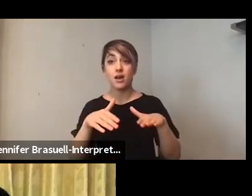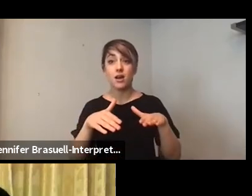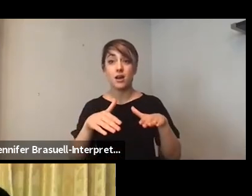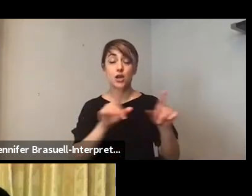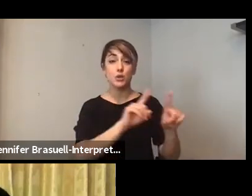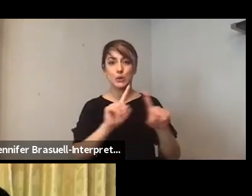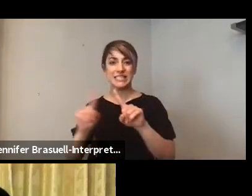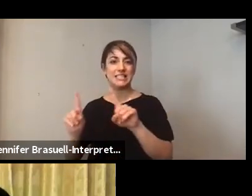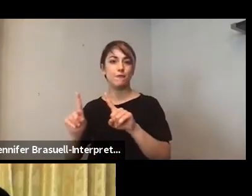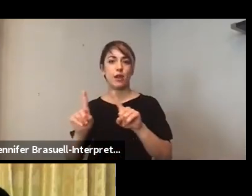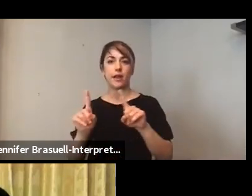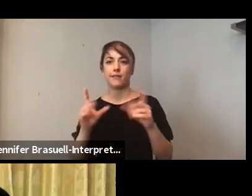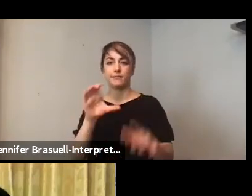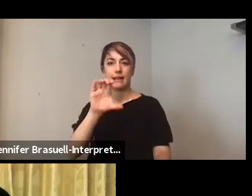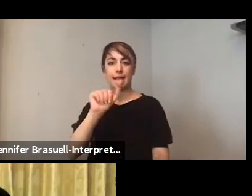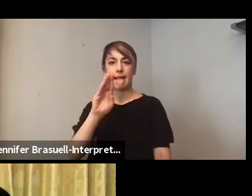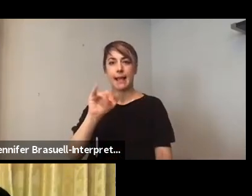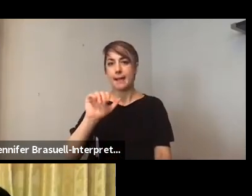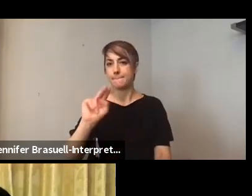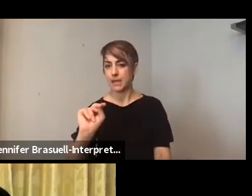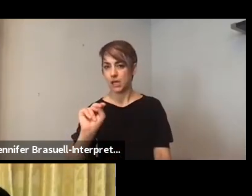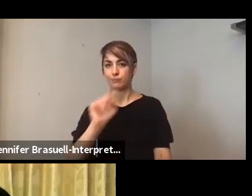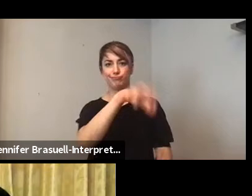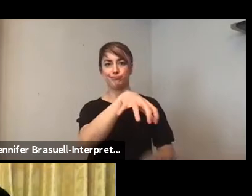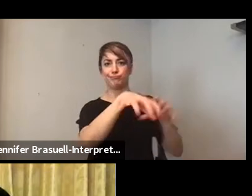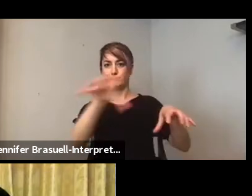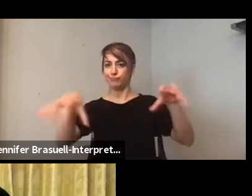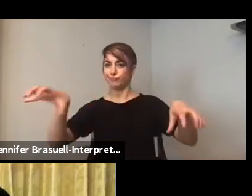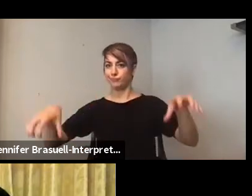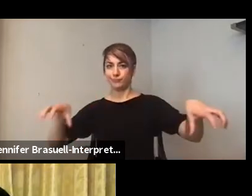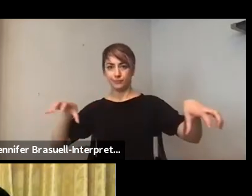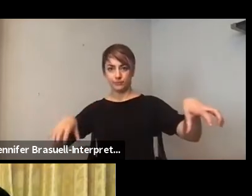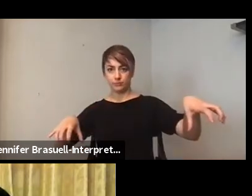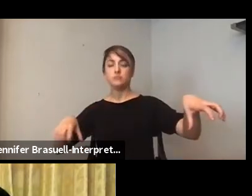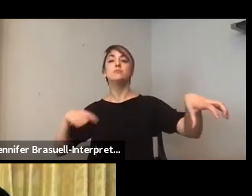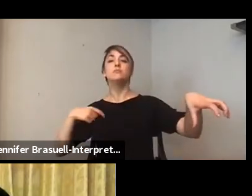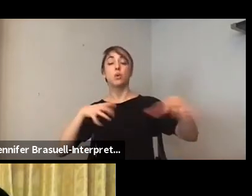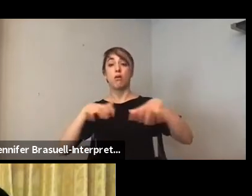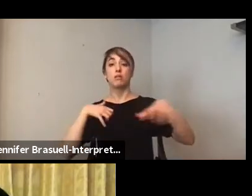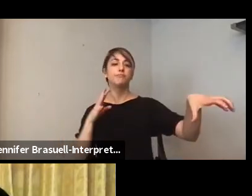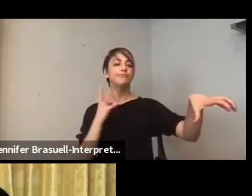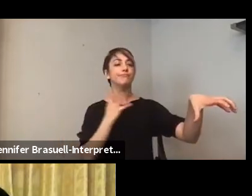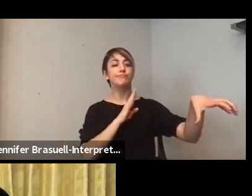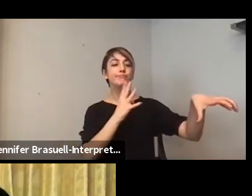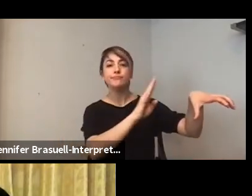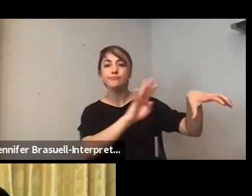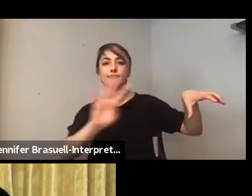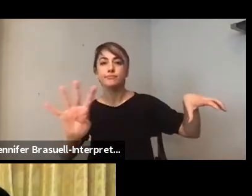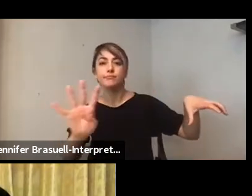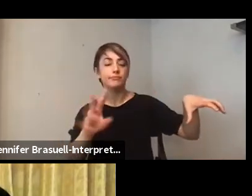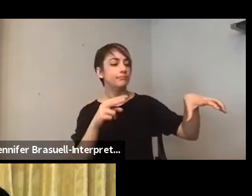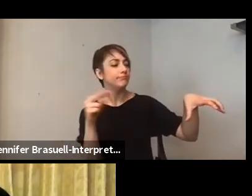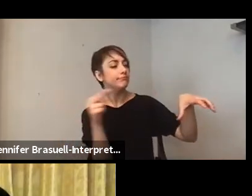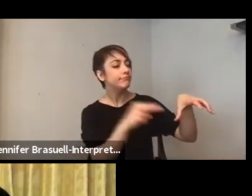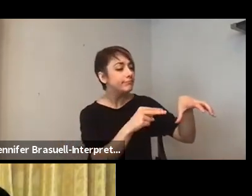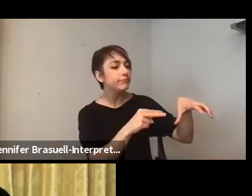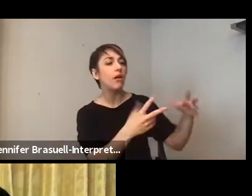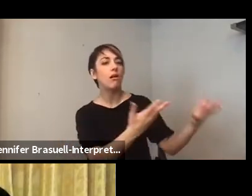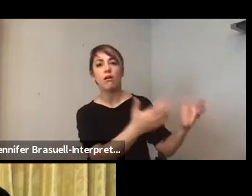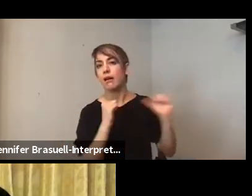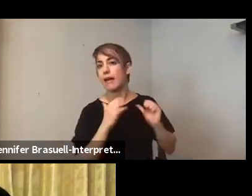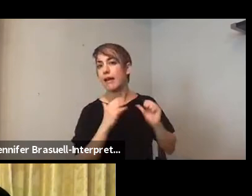or songs, and also some movements connected to this topic